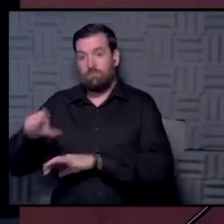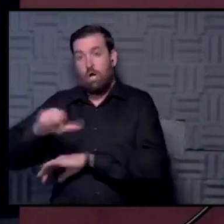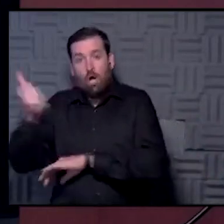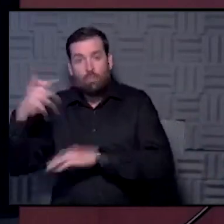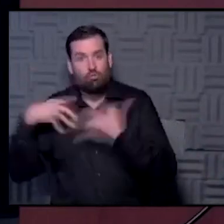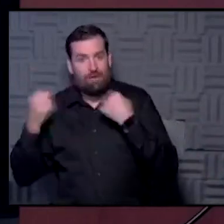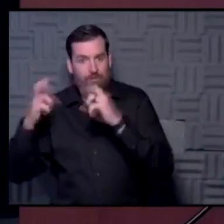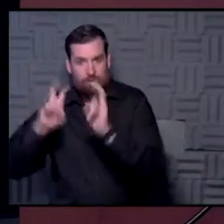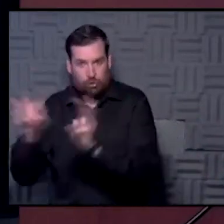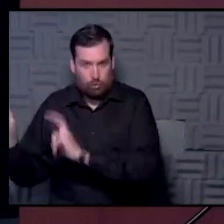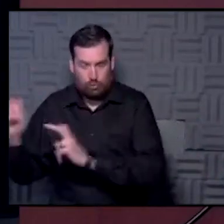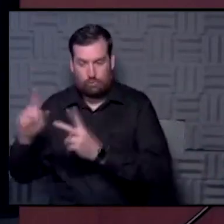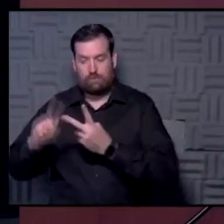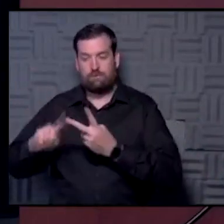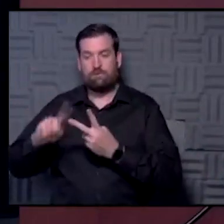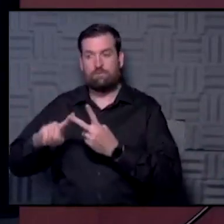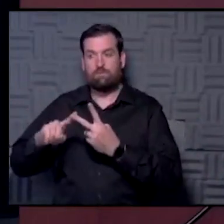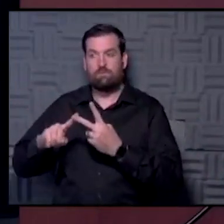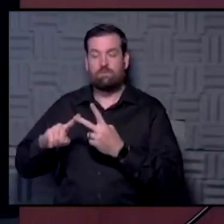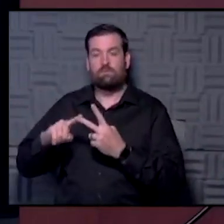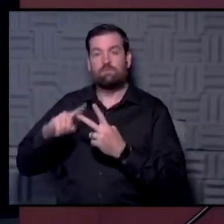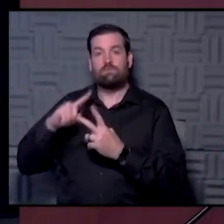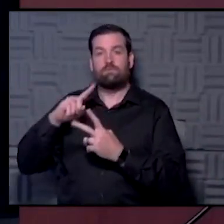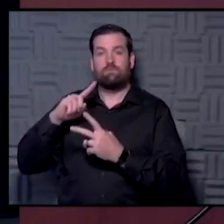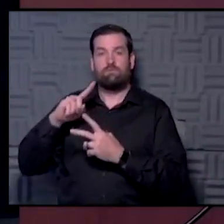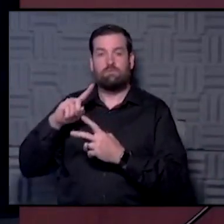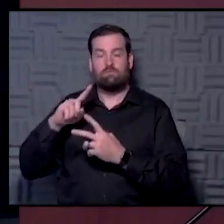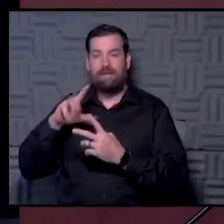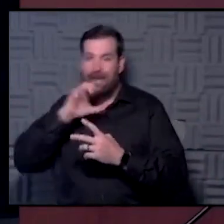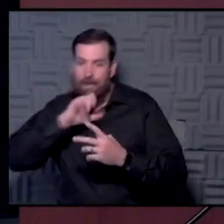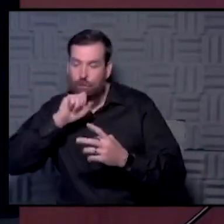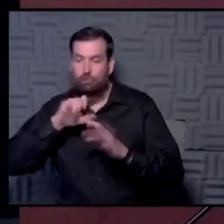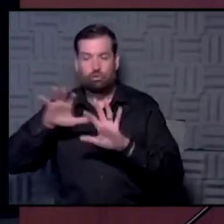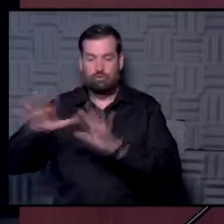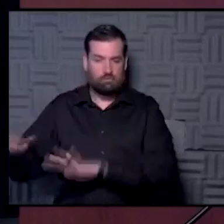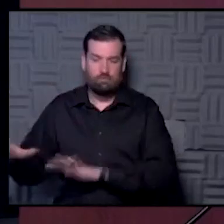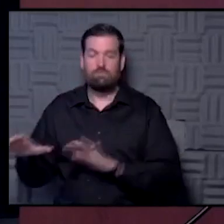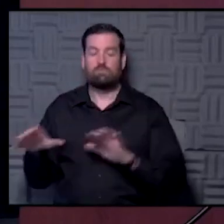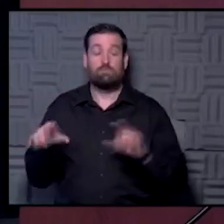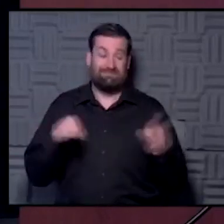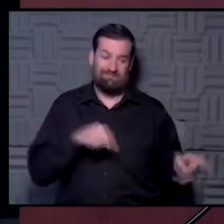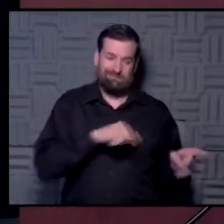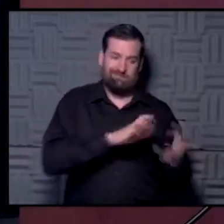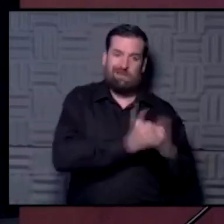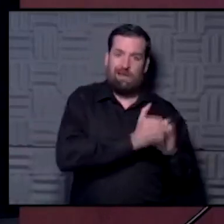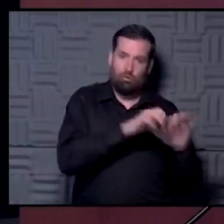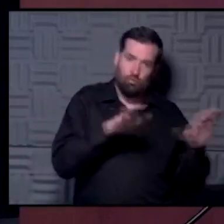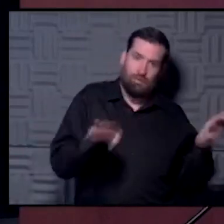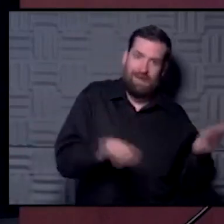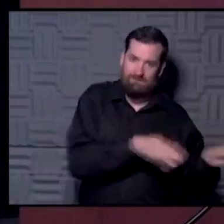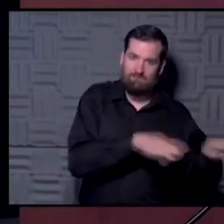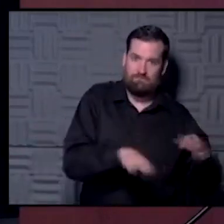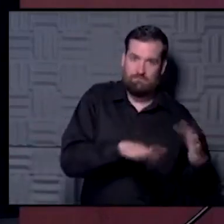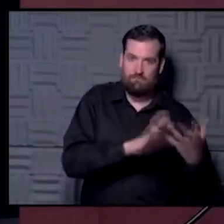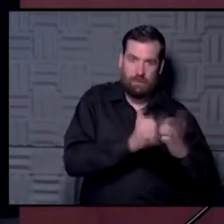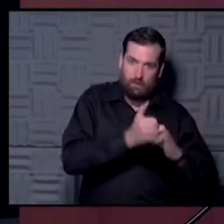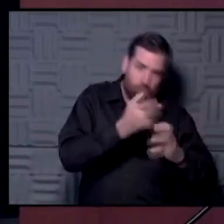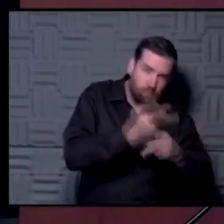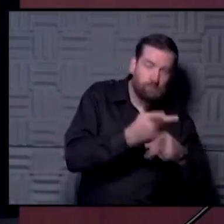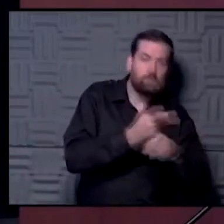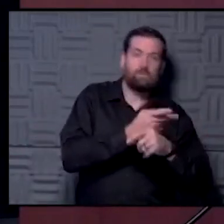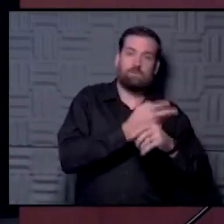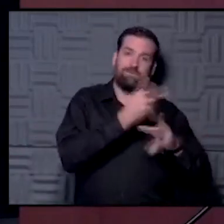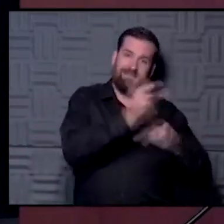conditions. The risk of transmission, of getting the disease, is really based on how you act, what you do, how you keep yourself